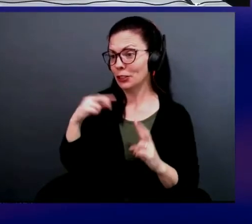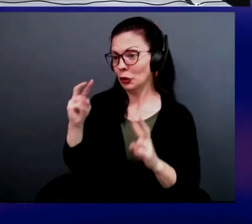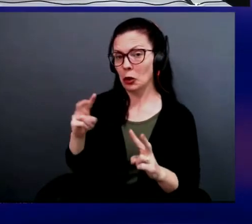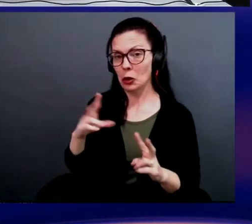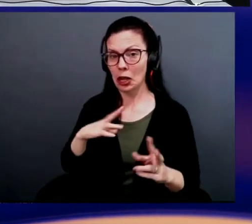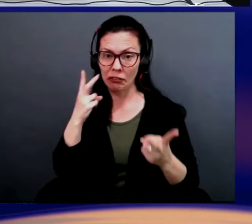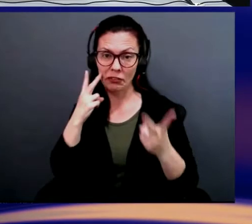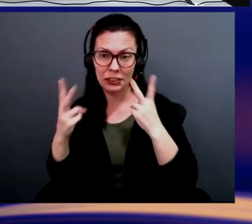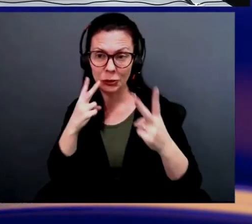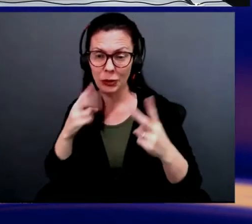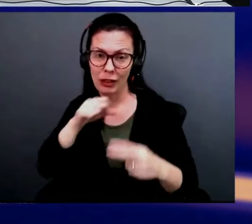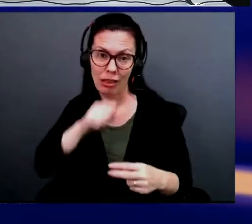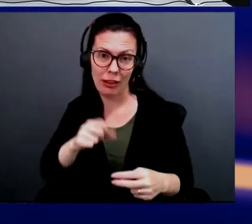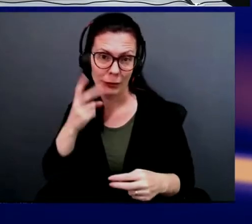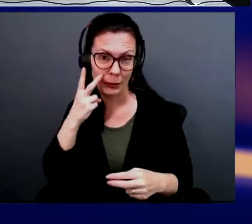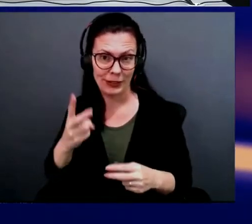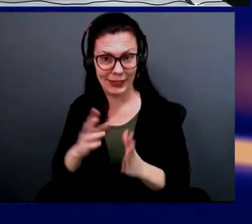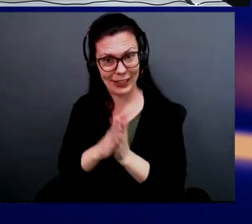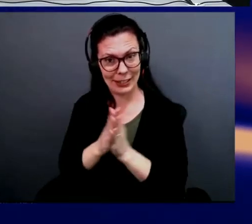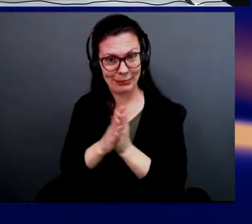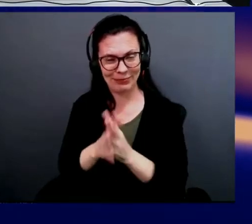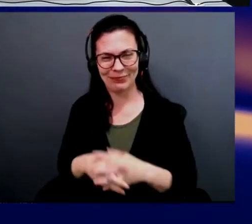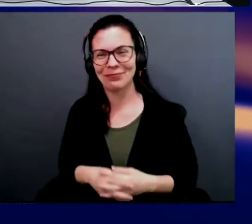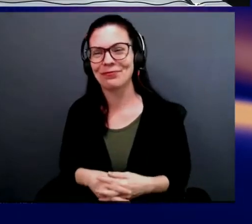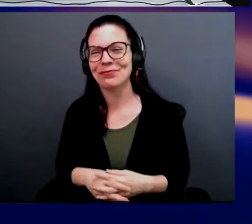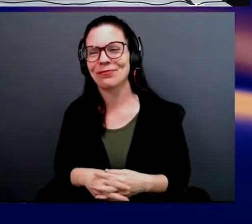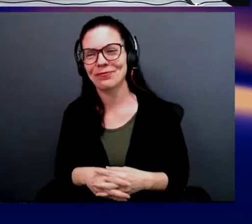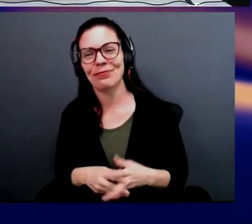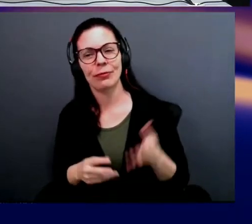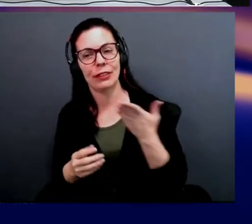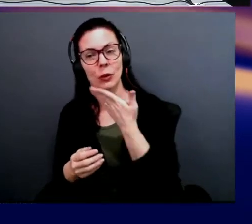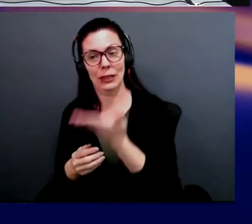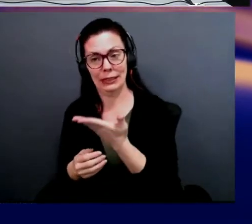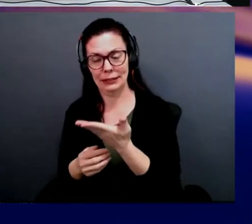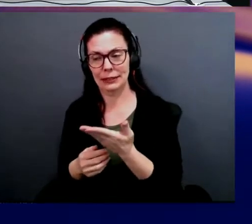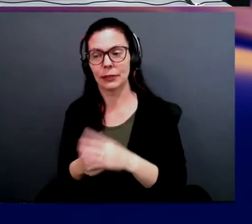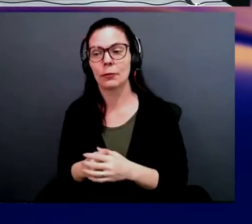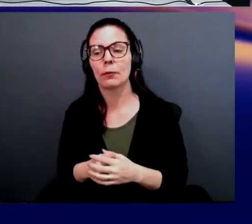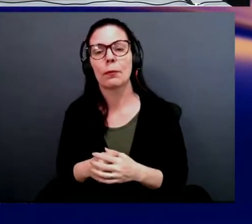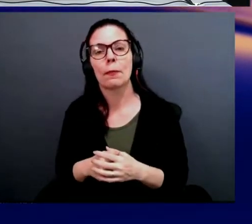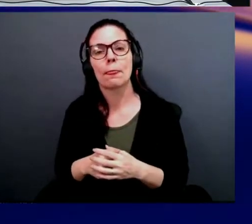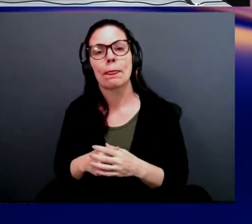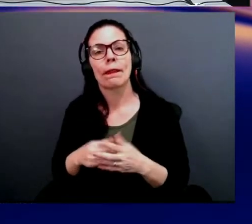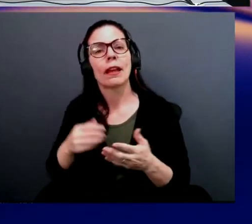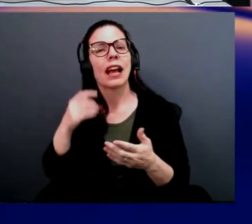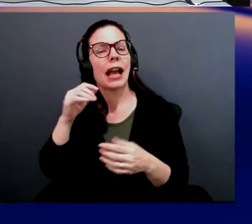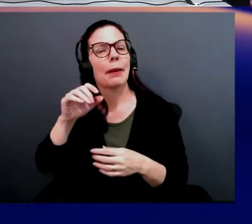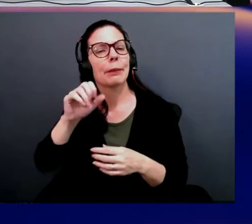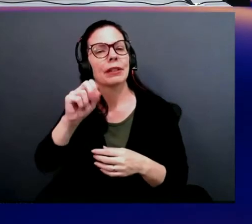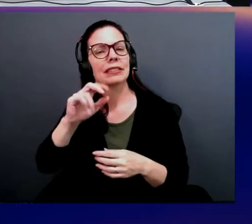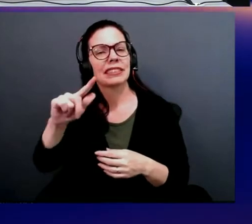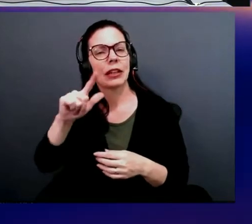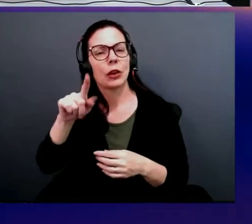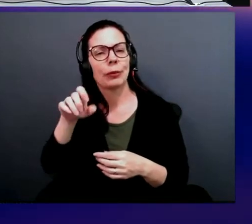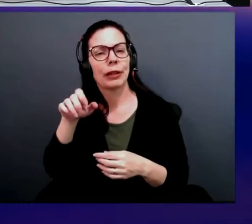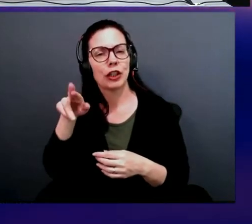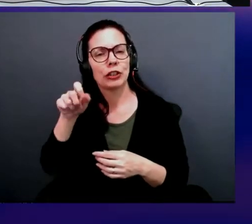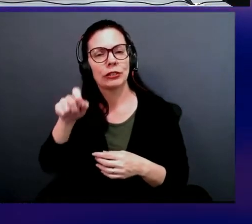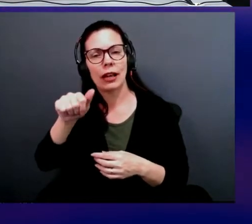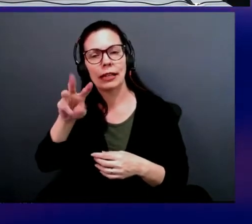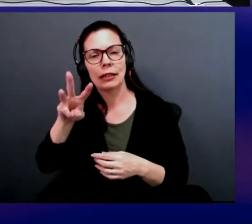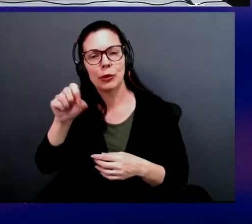person. I would love to see that. So what you're seeing here is logged into skillbuilder.aws, the course